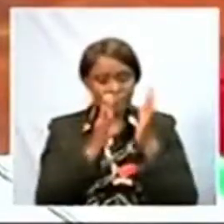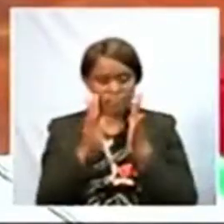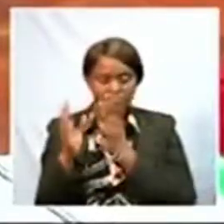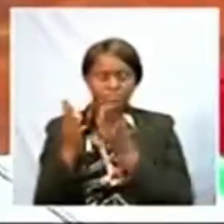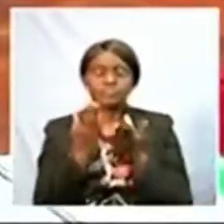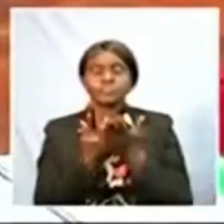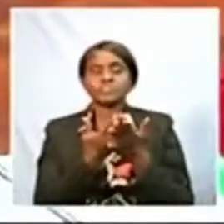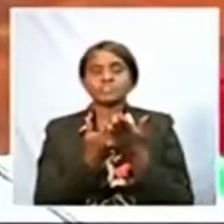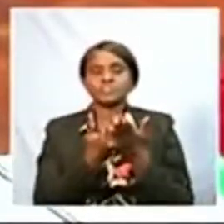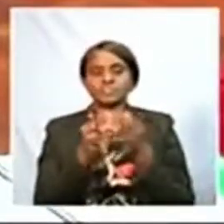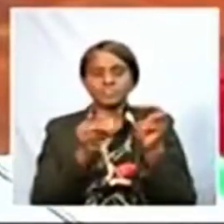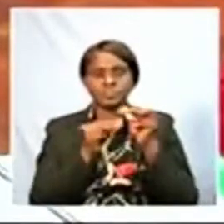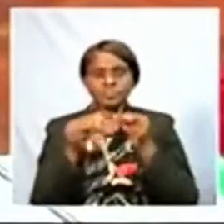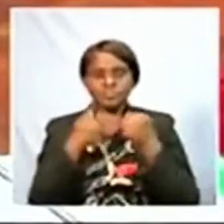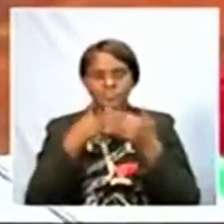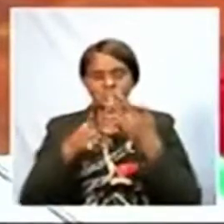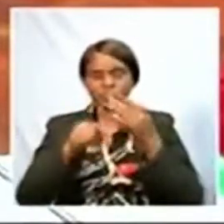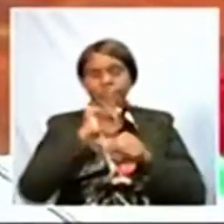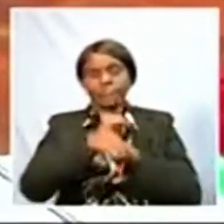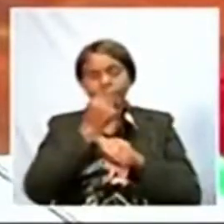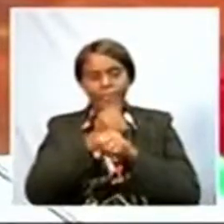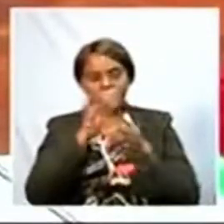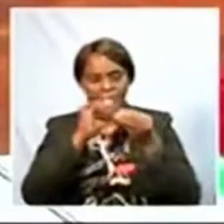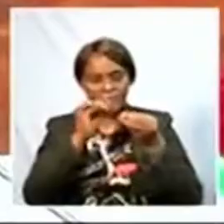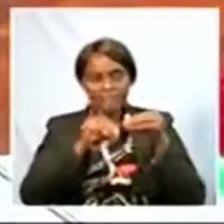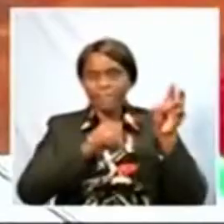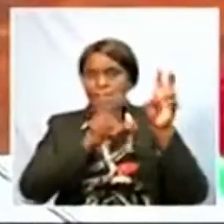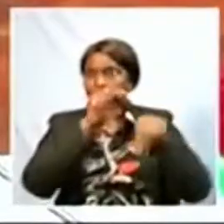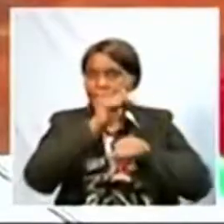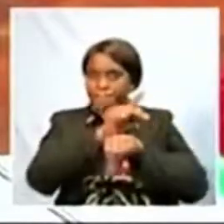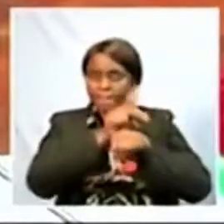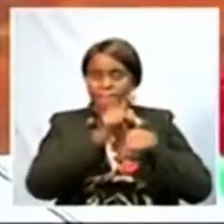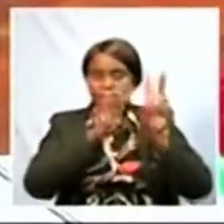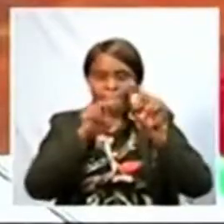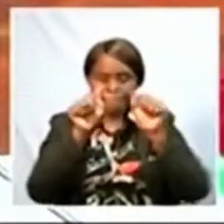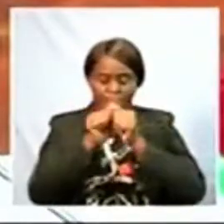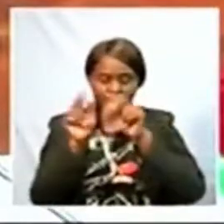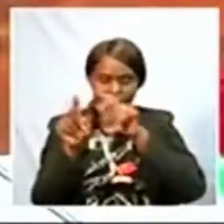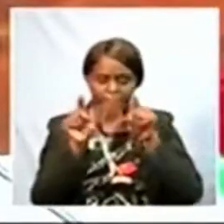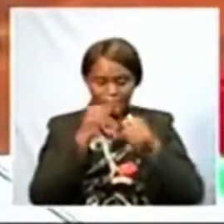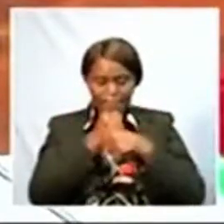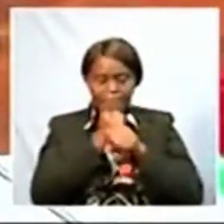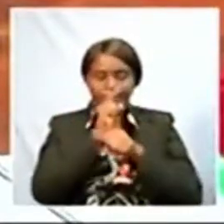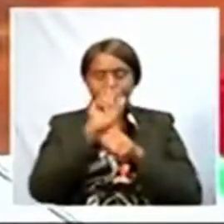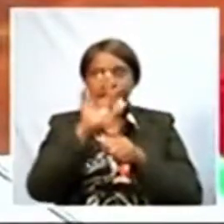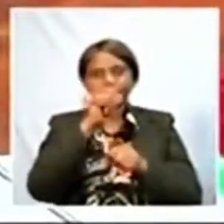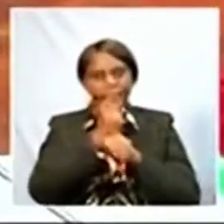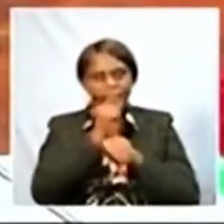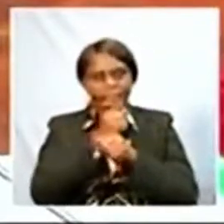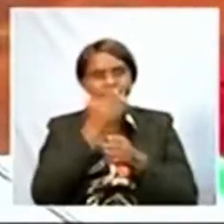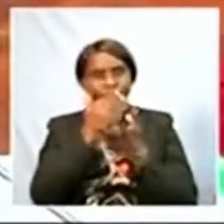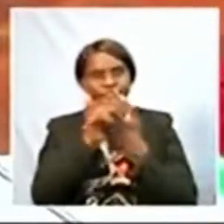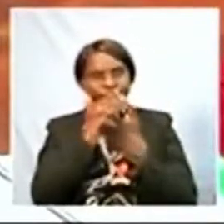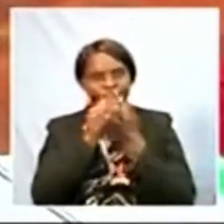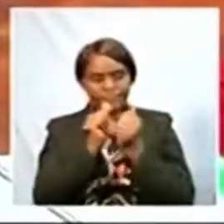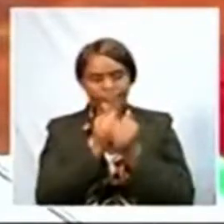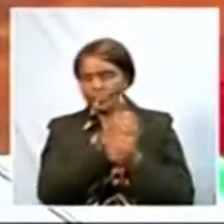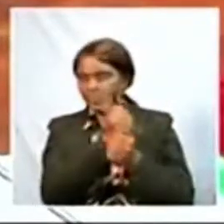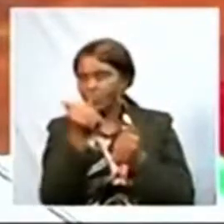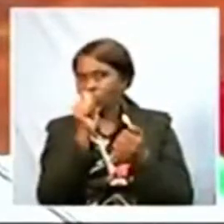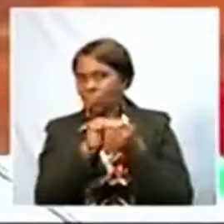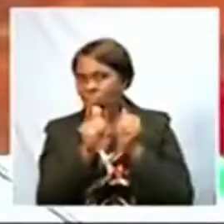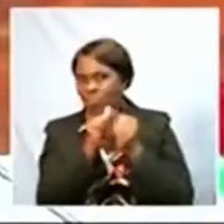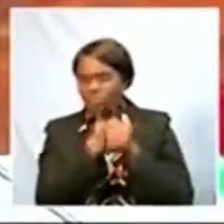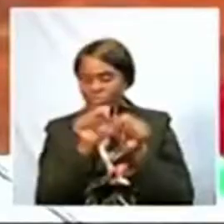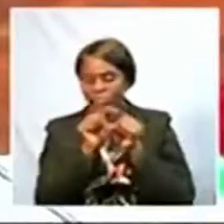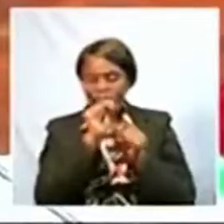measure. Management has intensified project monitoring and supervision to ensure quality works and correction of any defects